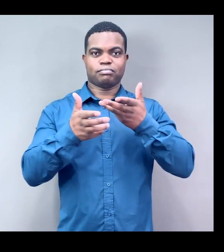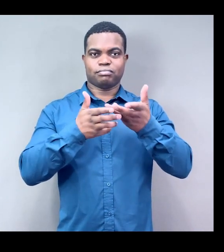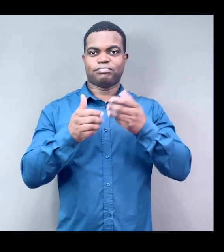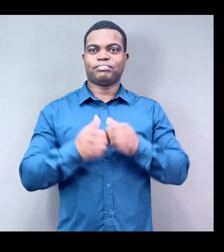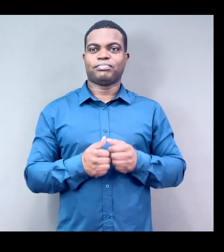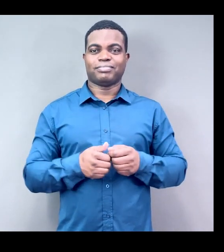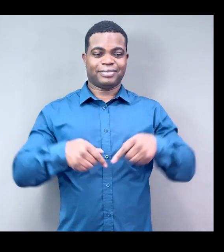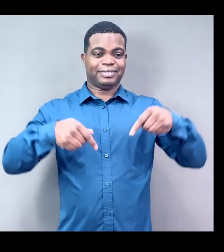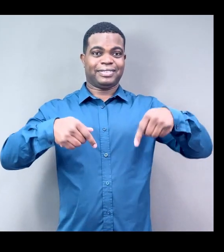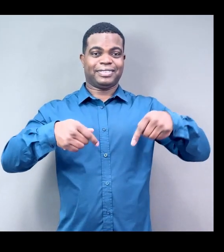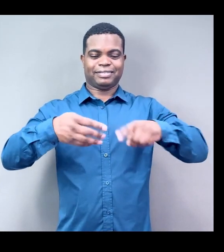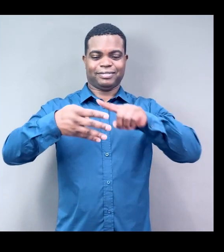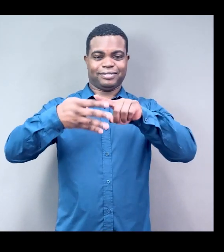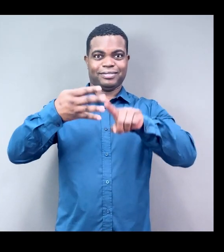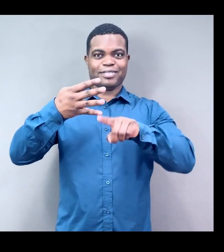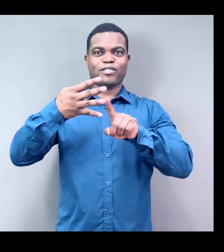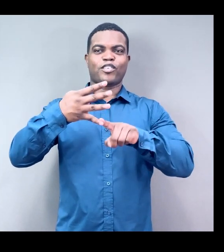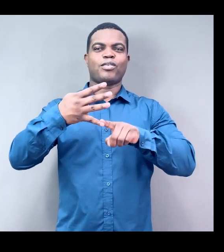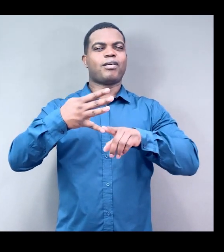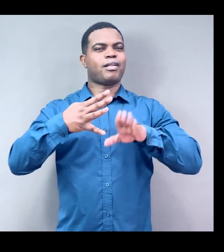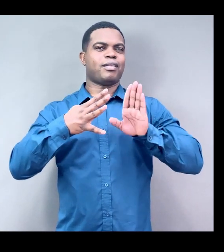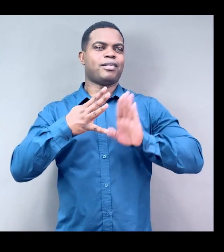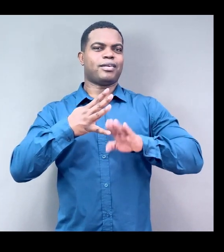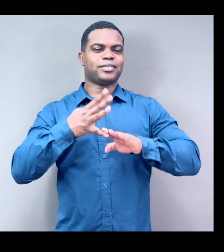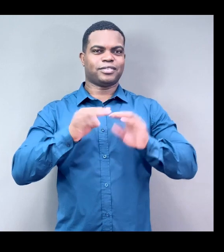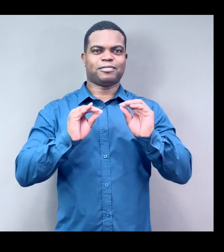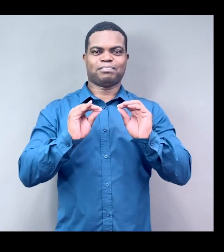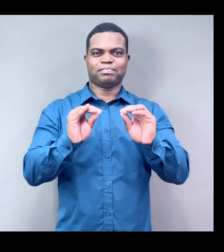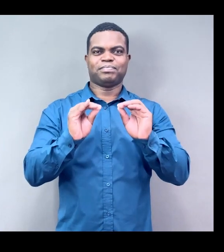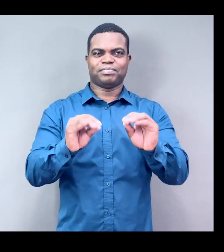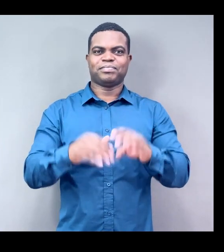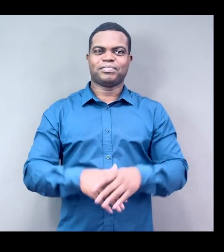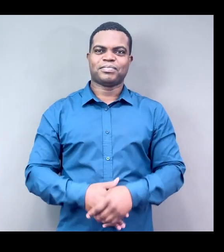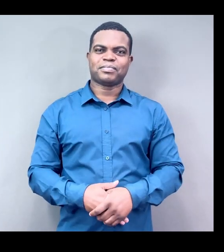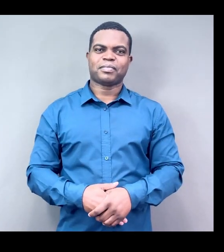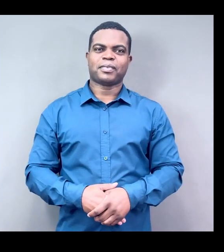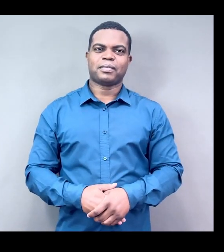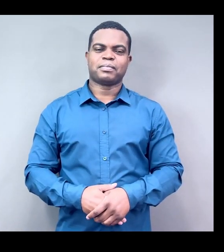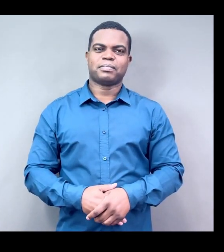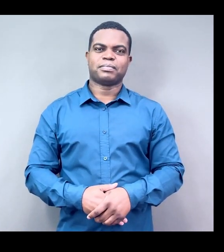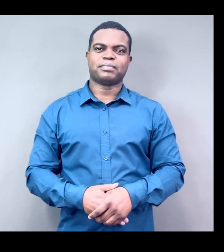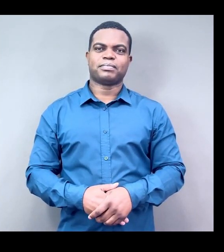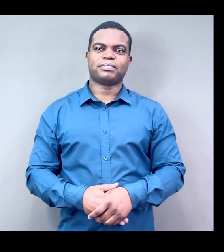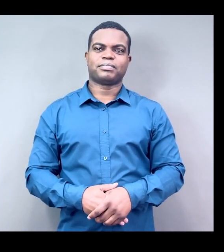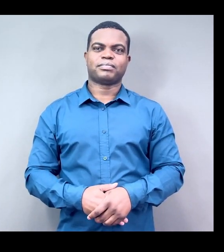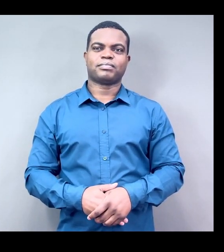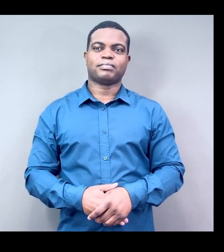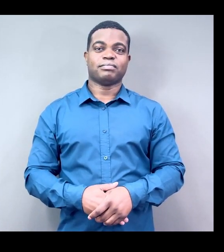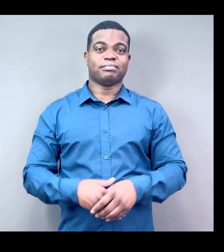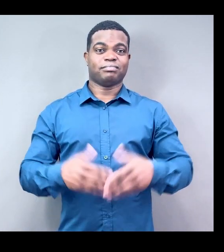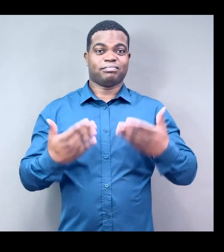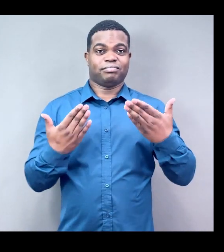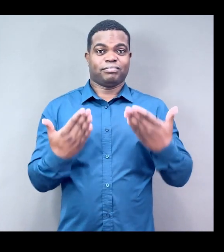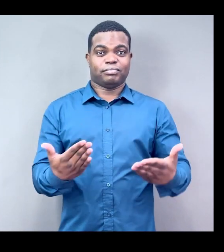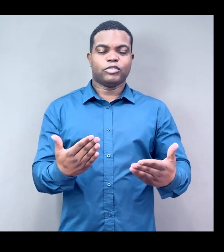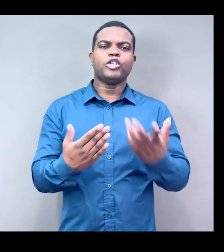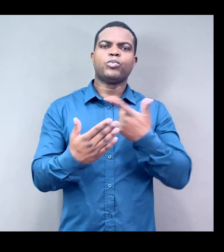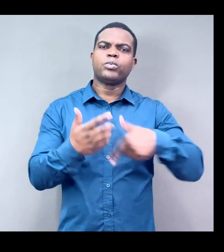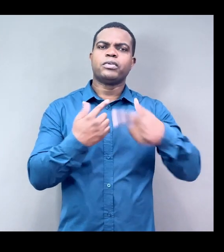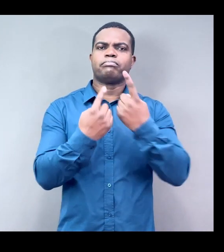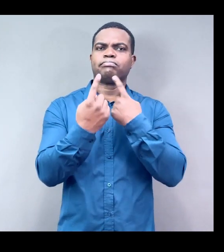Welcome back to Community Engagement Essentials. This is Module 4 and also the last module of this